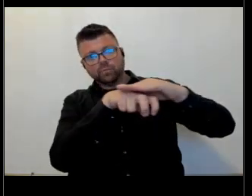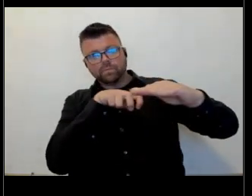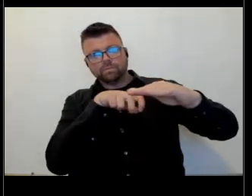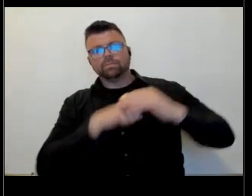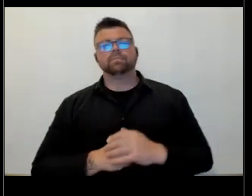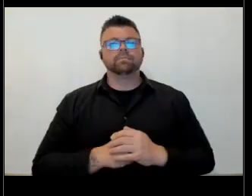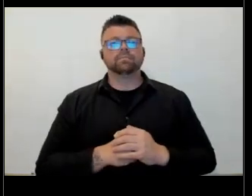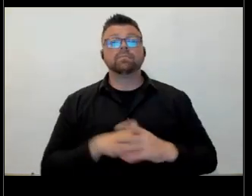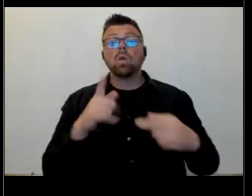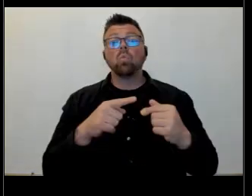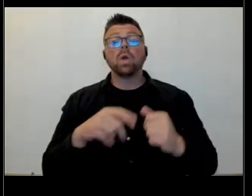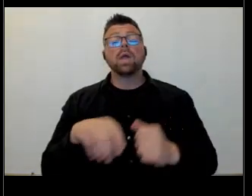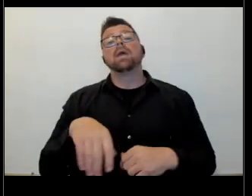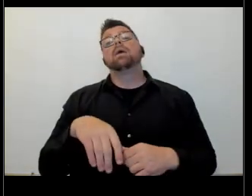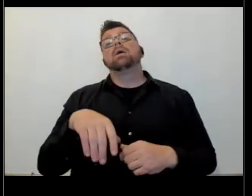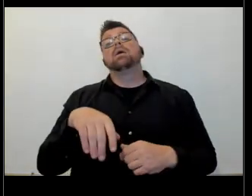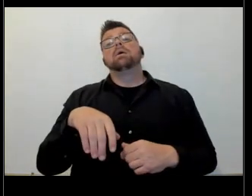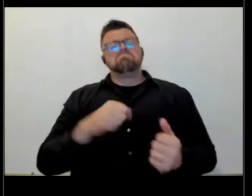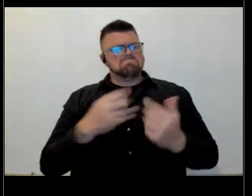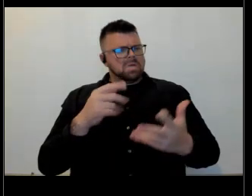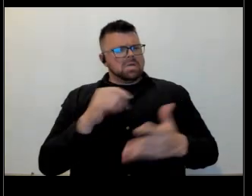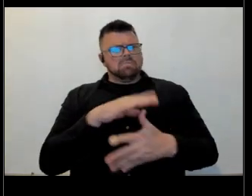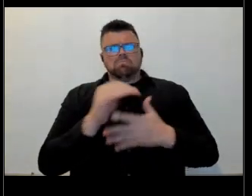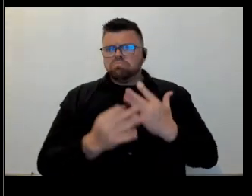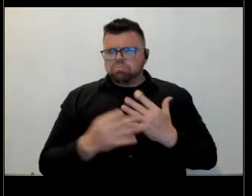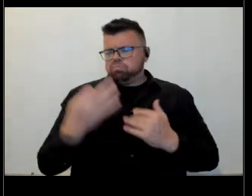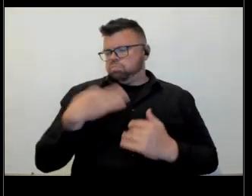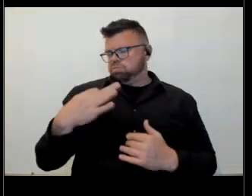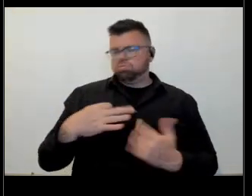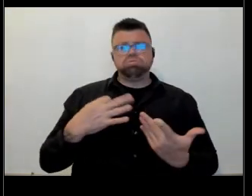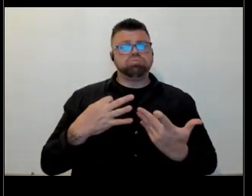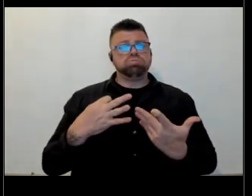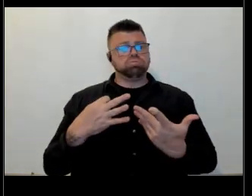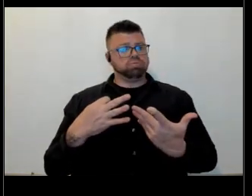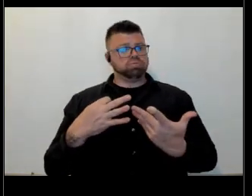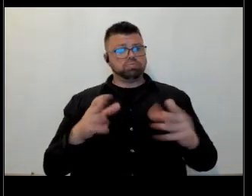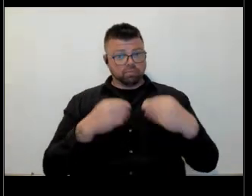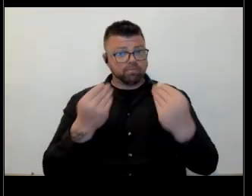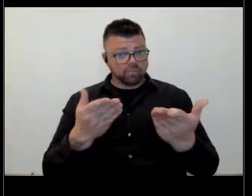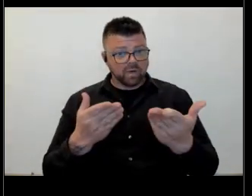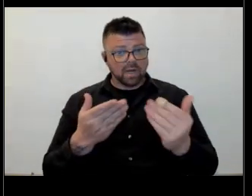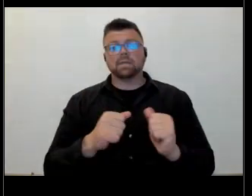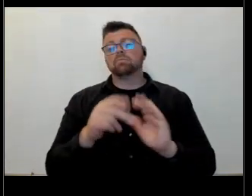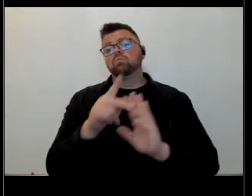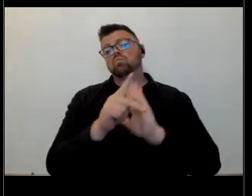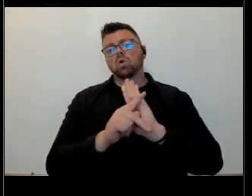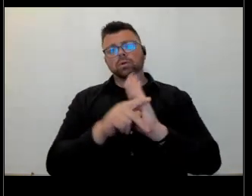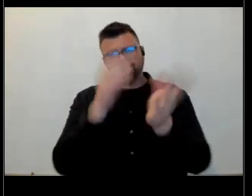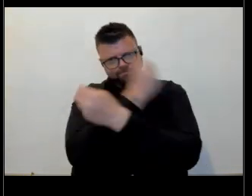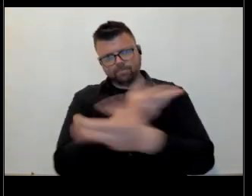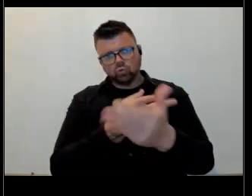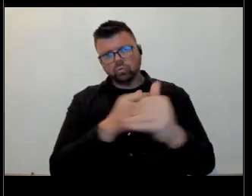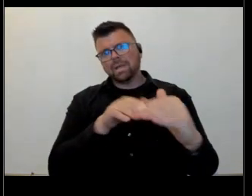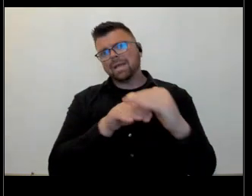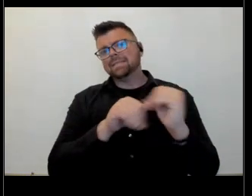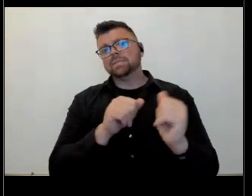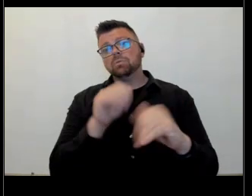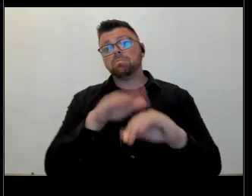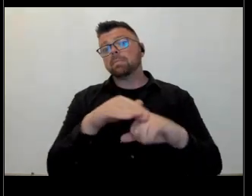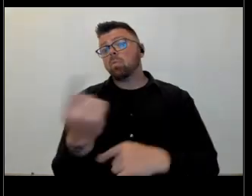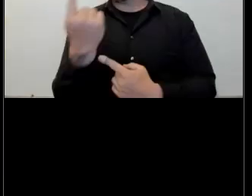When multiple recreational amenities are provided, the guidelines state that access to at least one